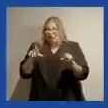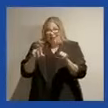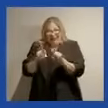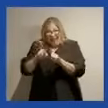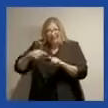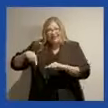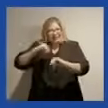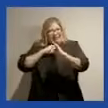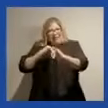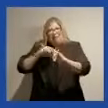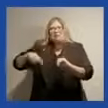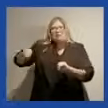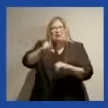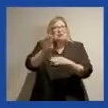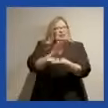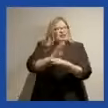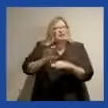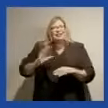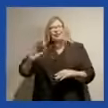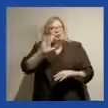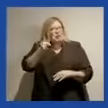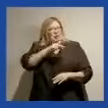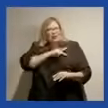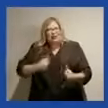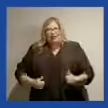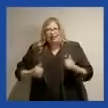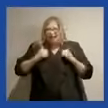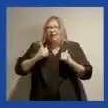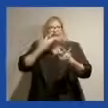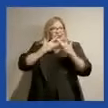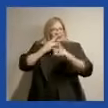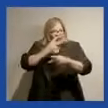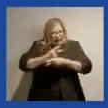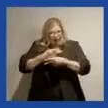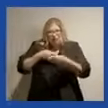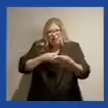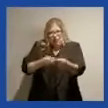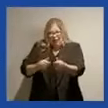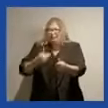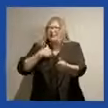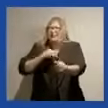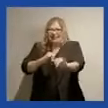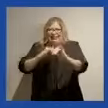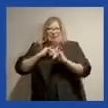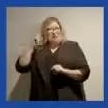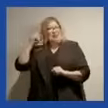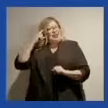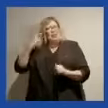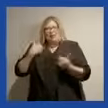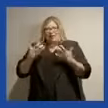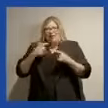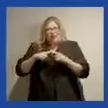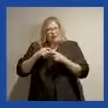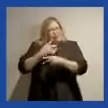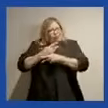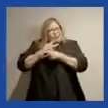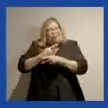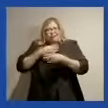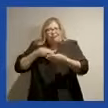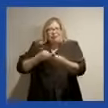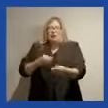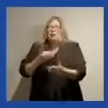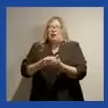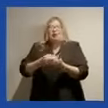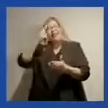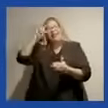all the businesses out there are doing in their professional lives as well. And we think we can do that and still achieve outstanding outcomes. I'll give you an